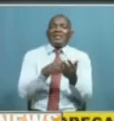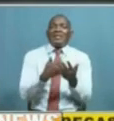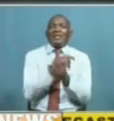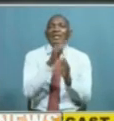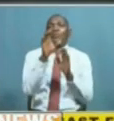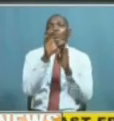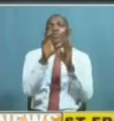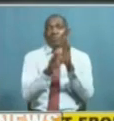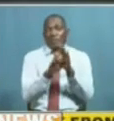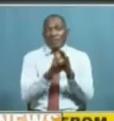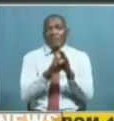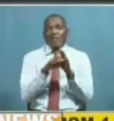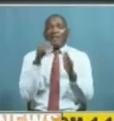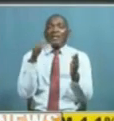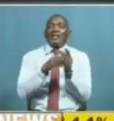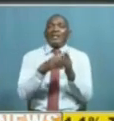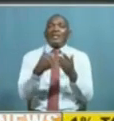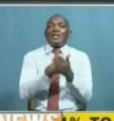Electronic Transfer Levy Act